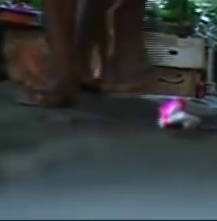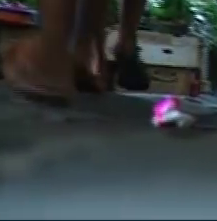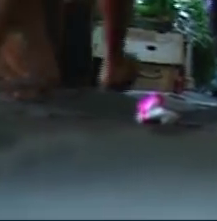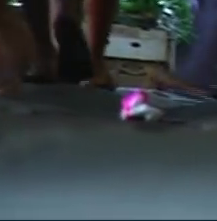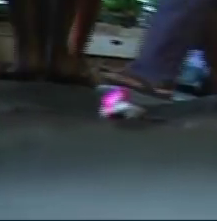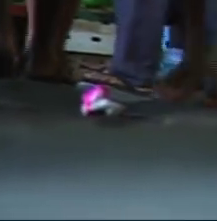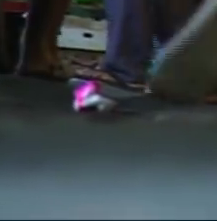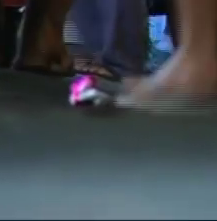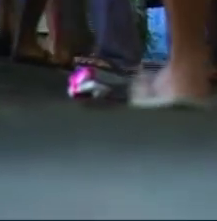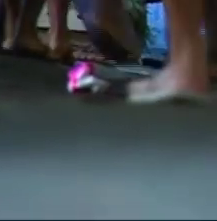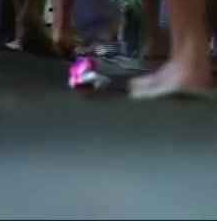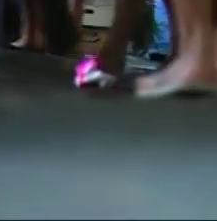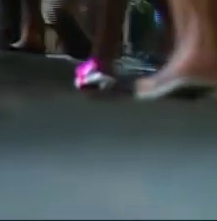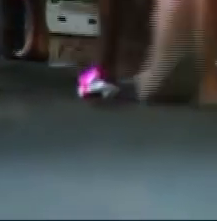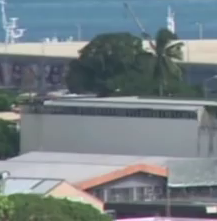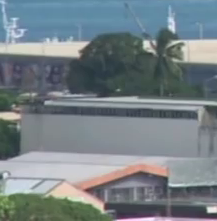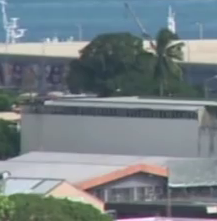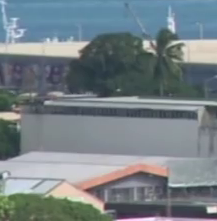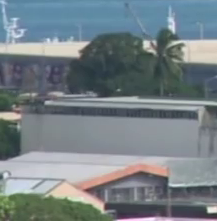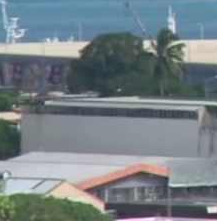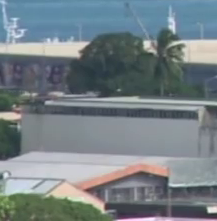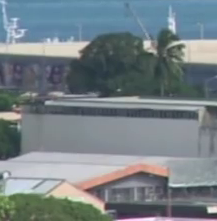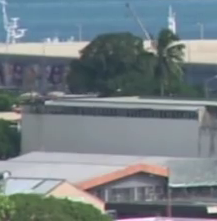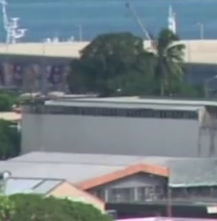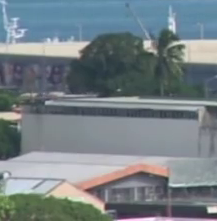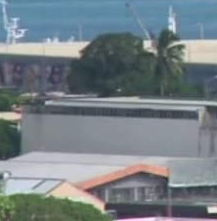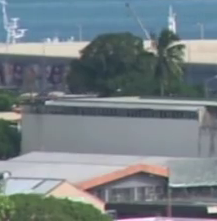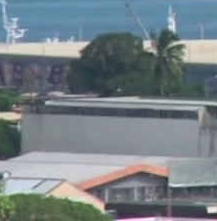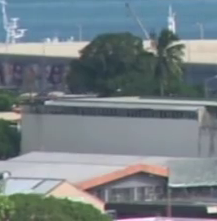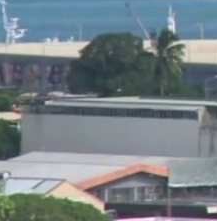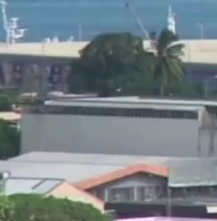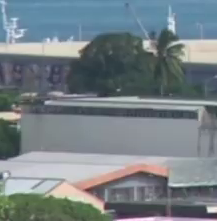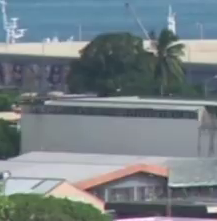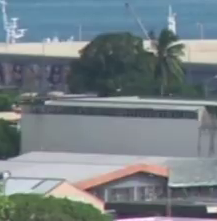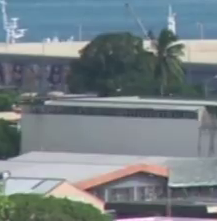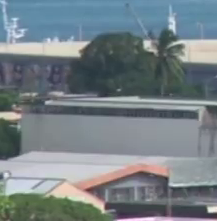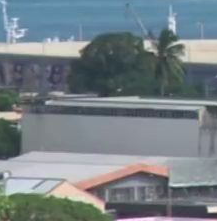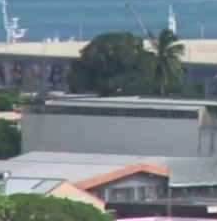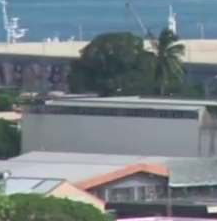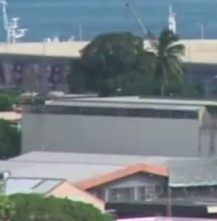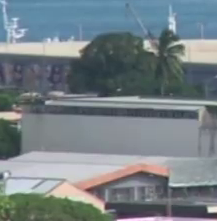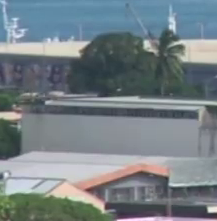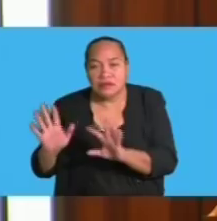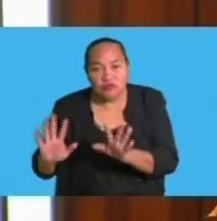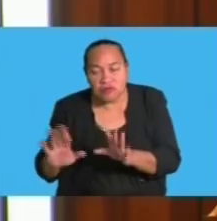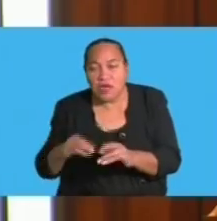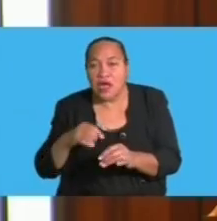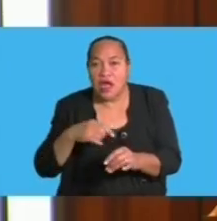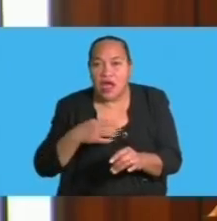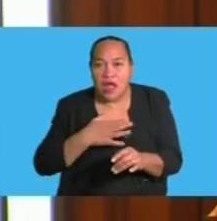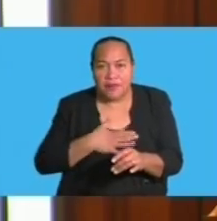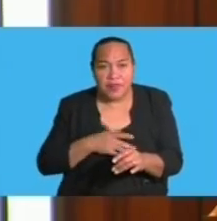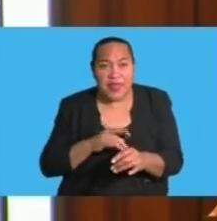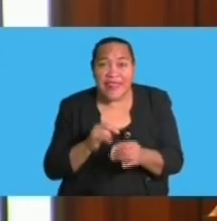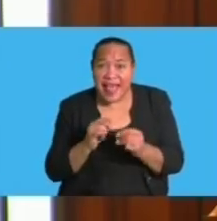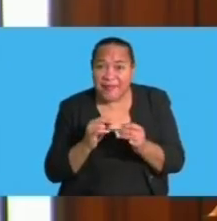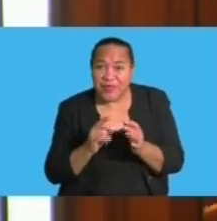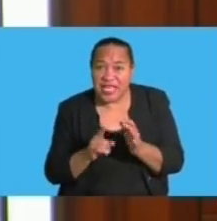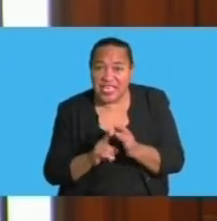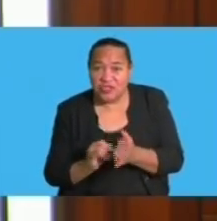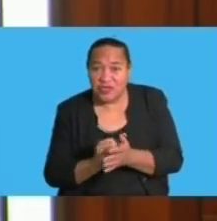continues to pronounce financial hardships. Now, the facts are these. The interest rates have gone up.